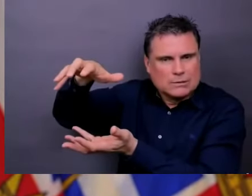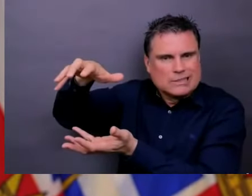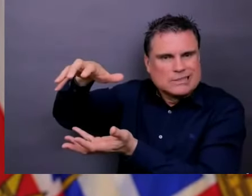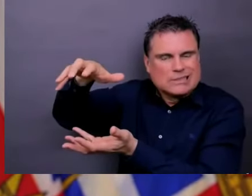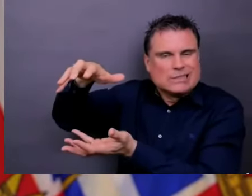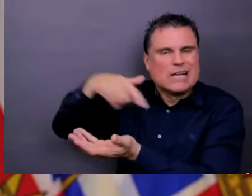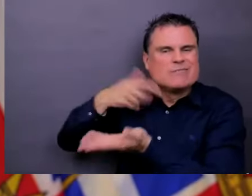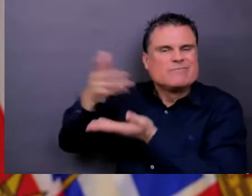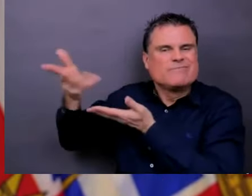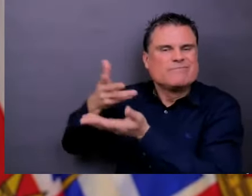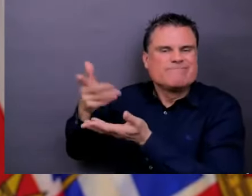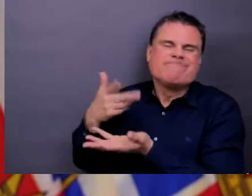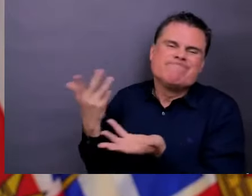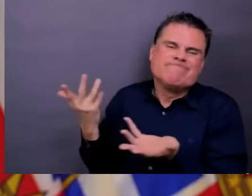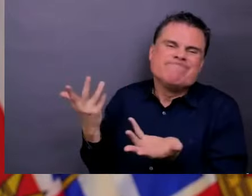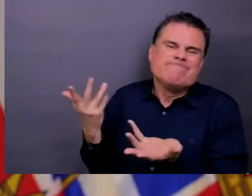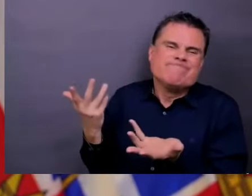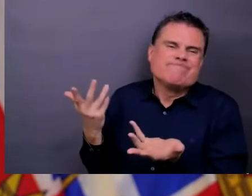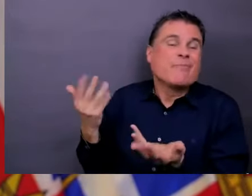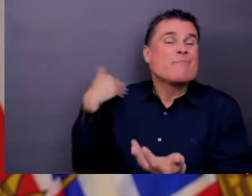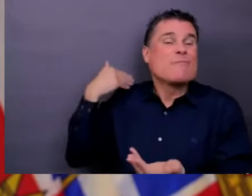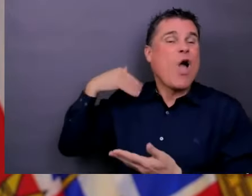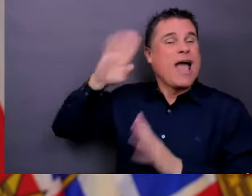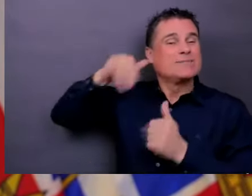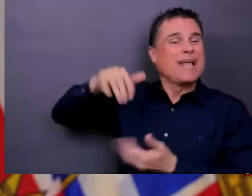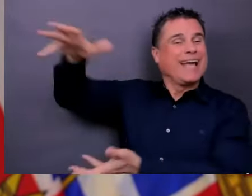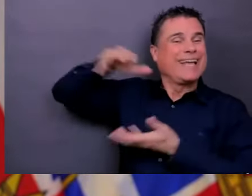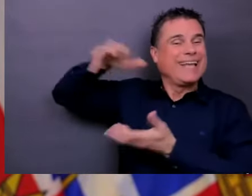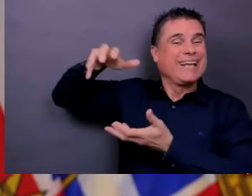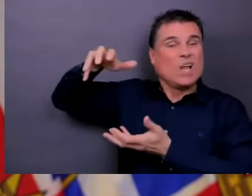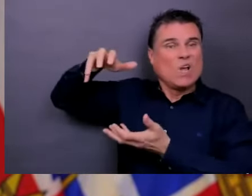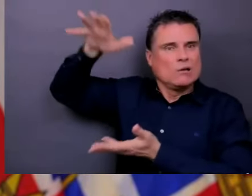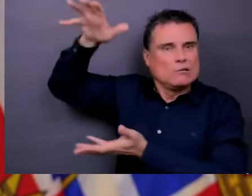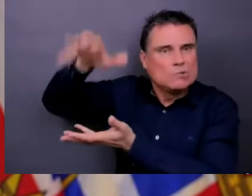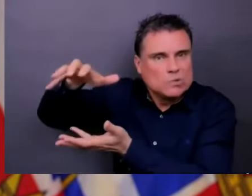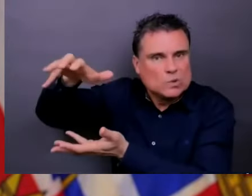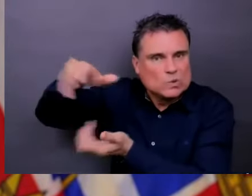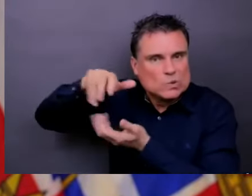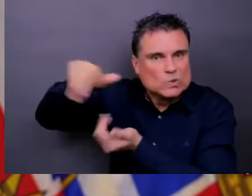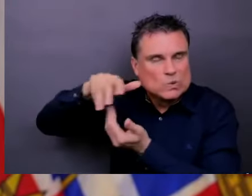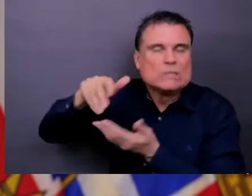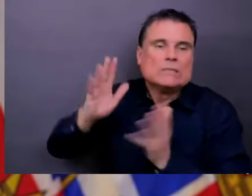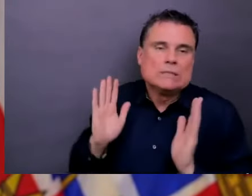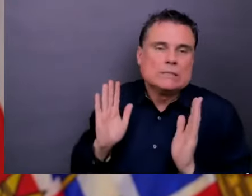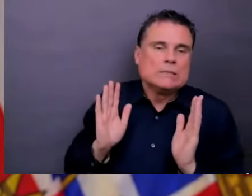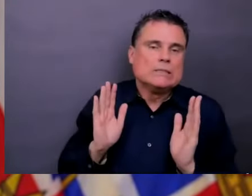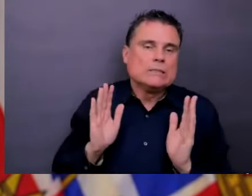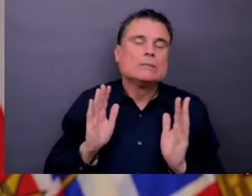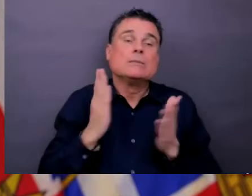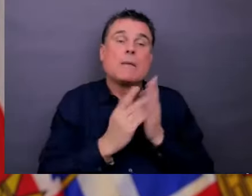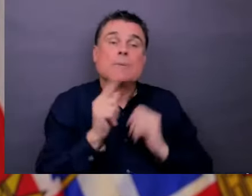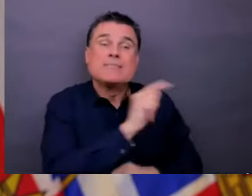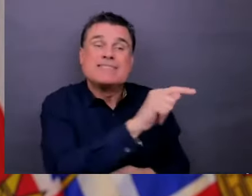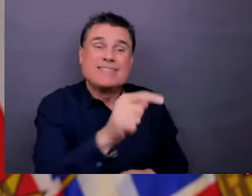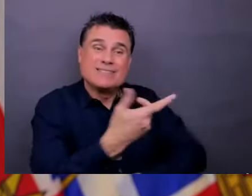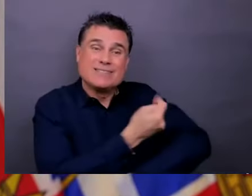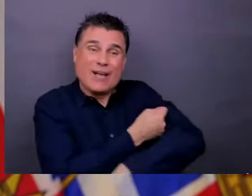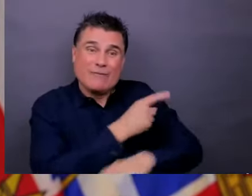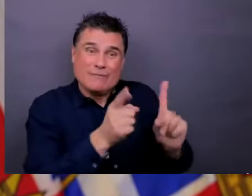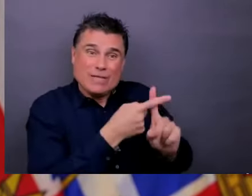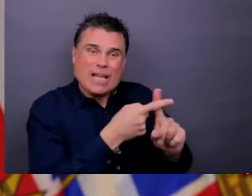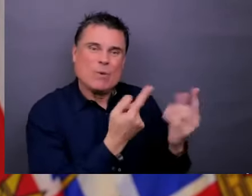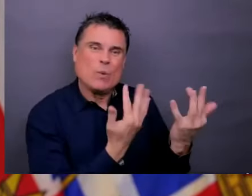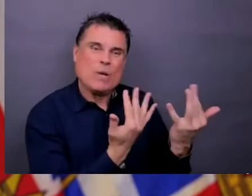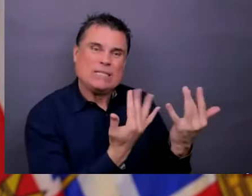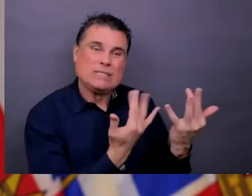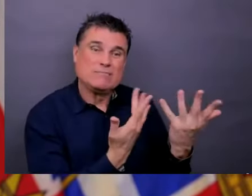of 4,000 to 6,000 people for both that will be started at longer than 42 days. But